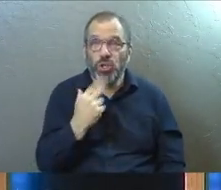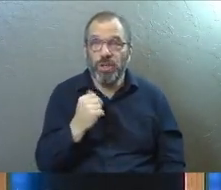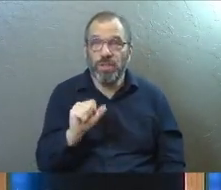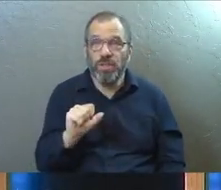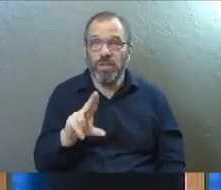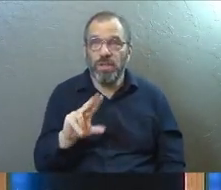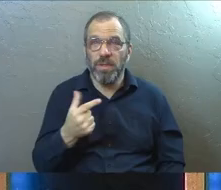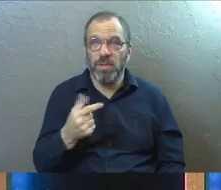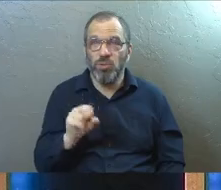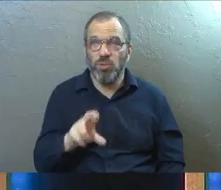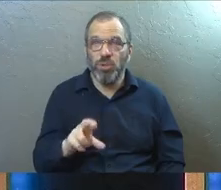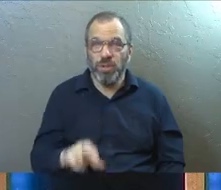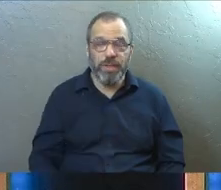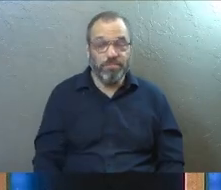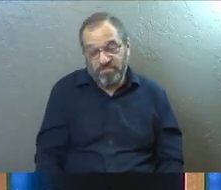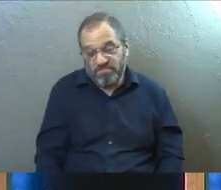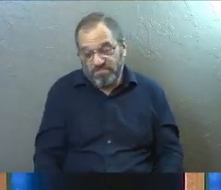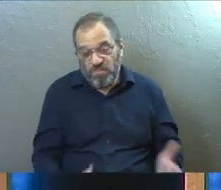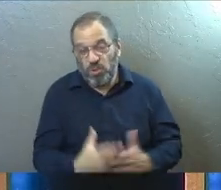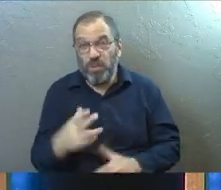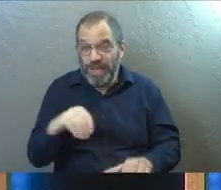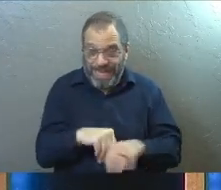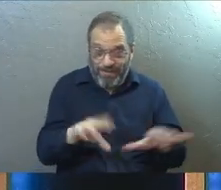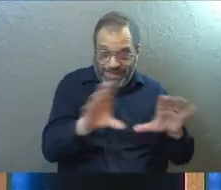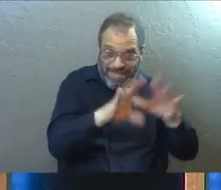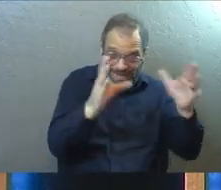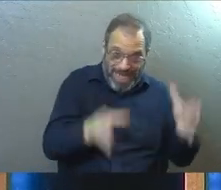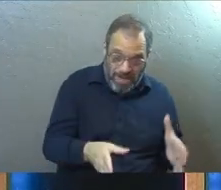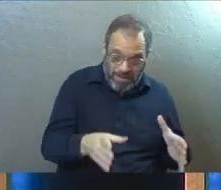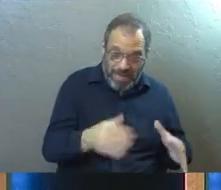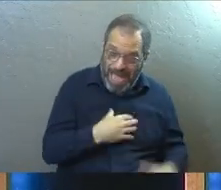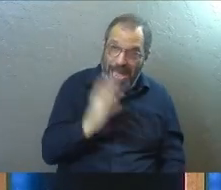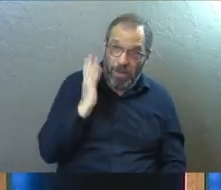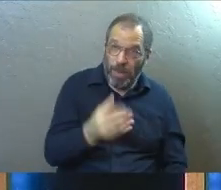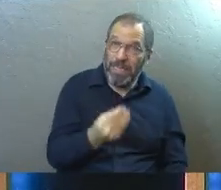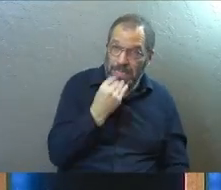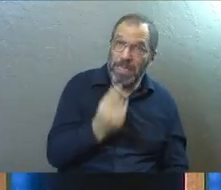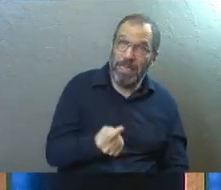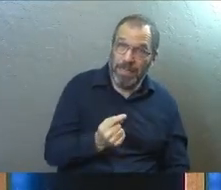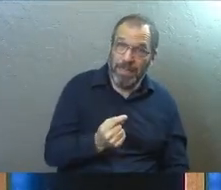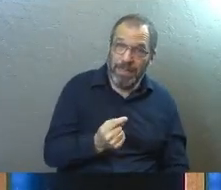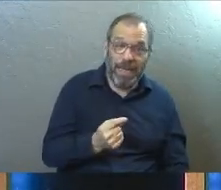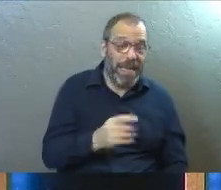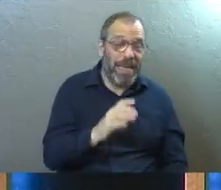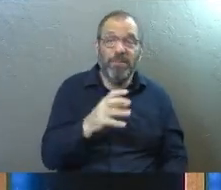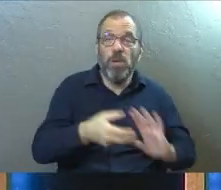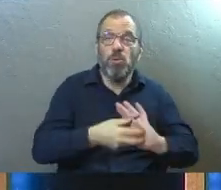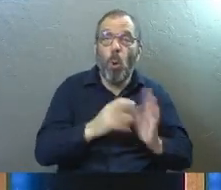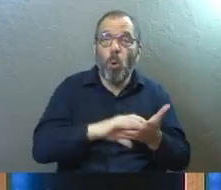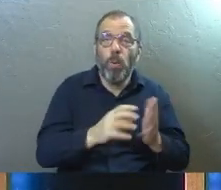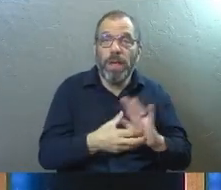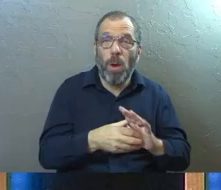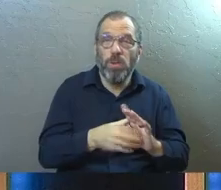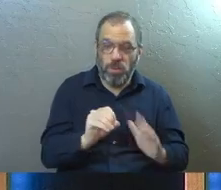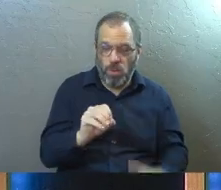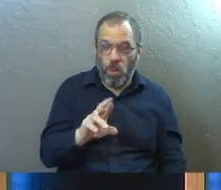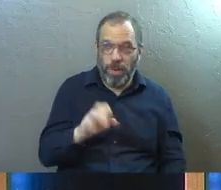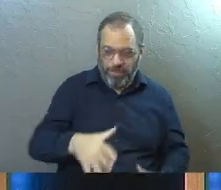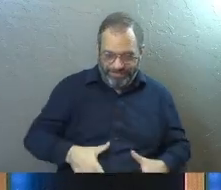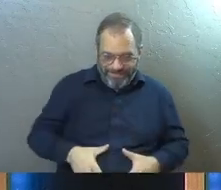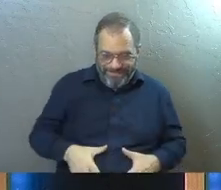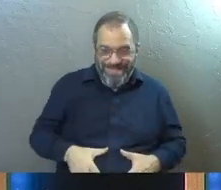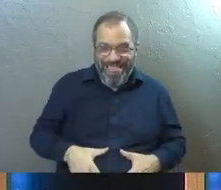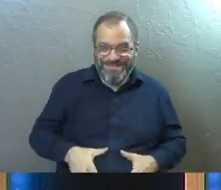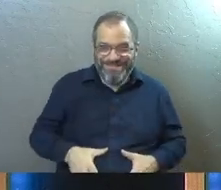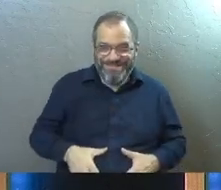man? And it's true, if it's in the house, I'll eat it. If there's a package of Oreos, it's gone. It's right here, you know what I'm